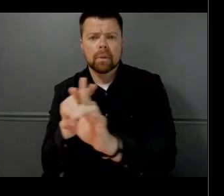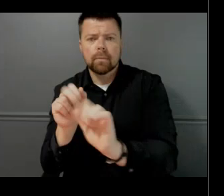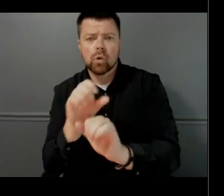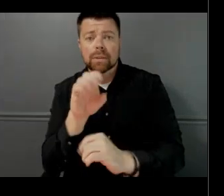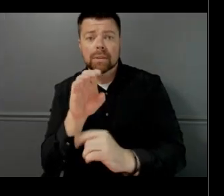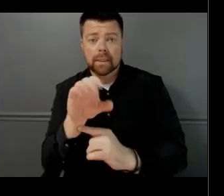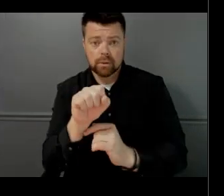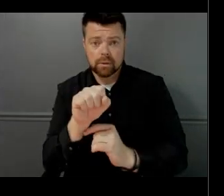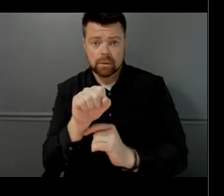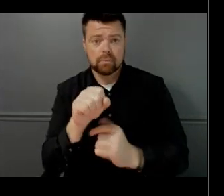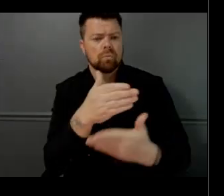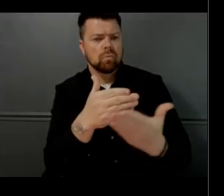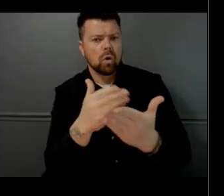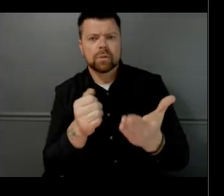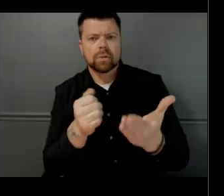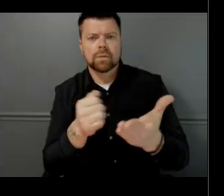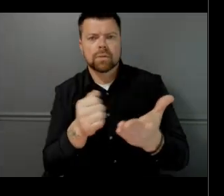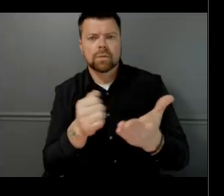the ANSI standard